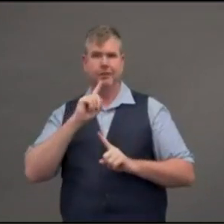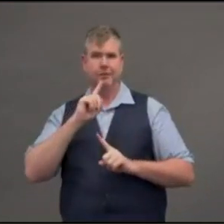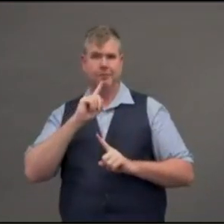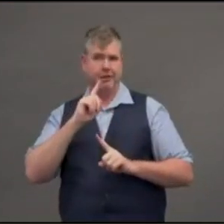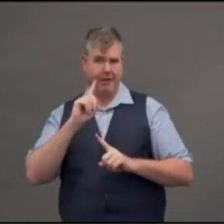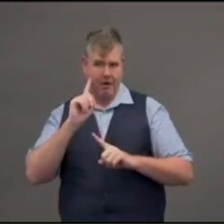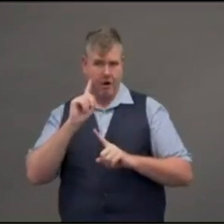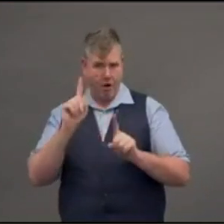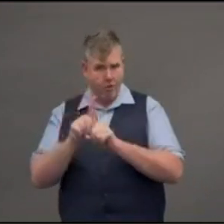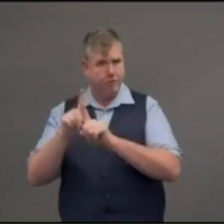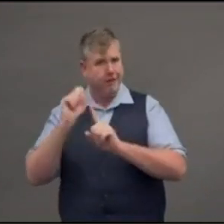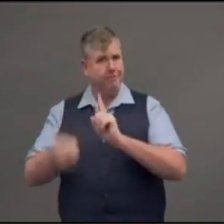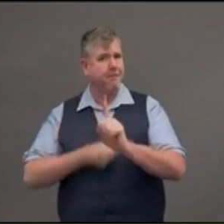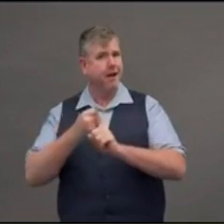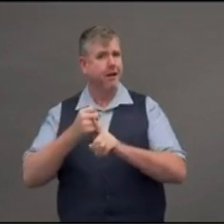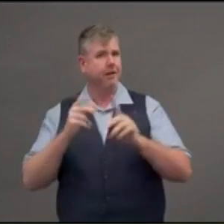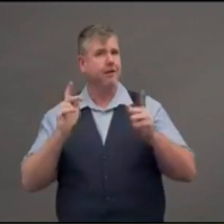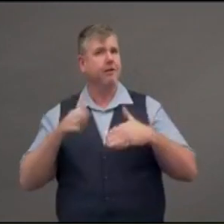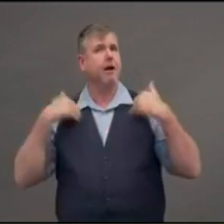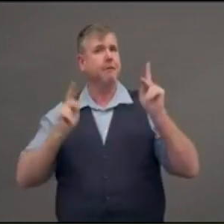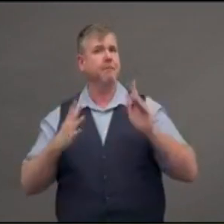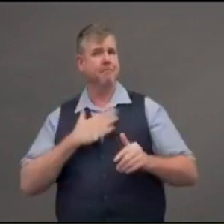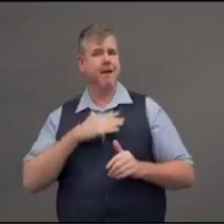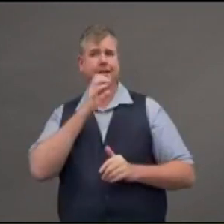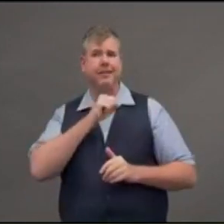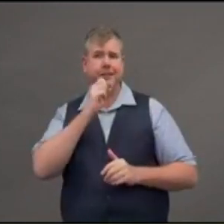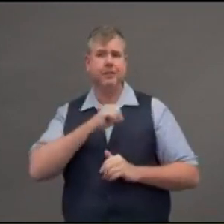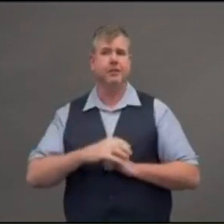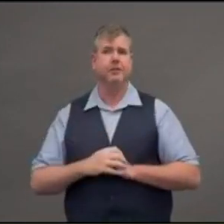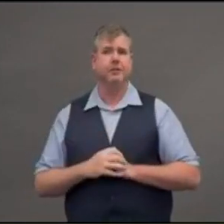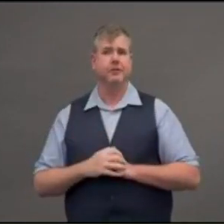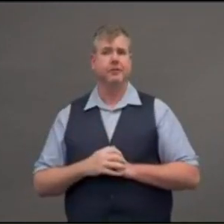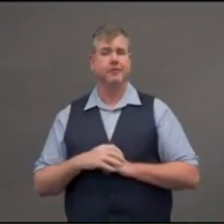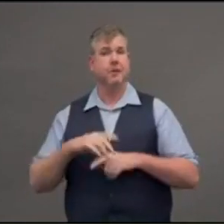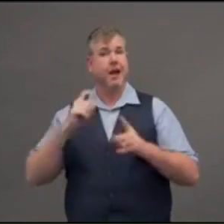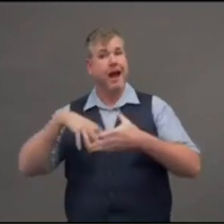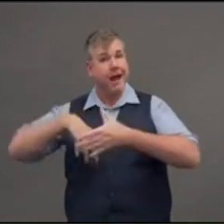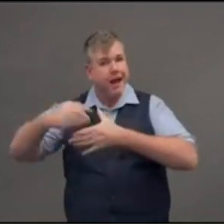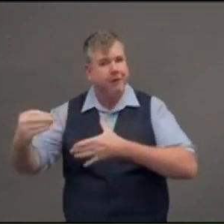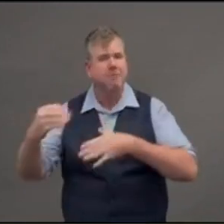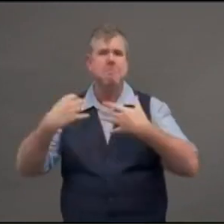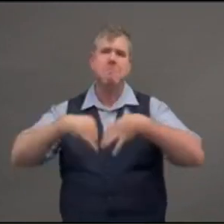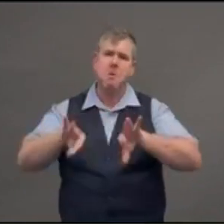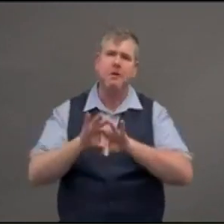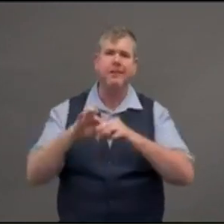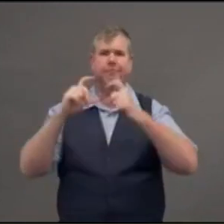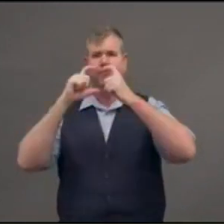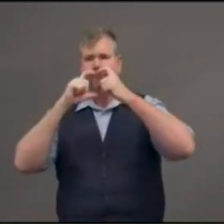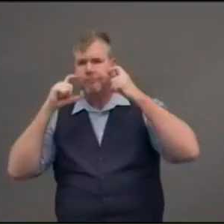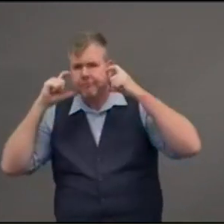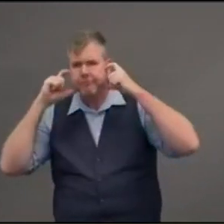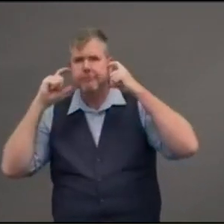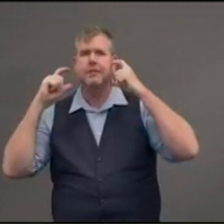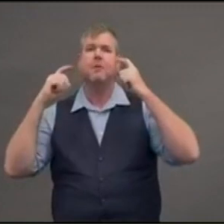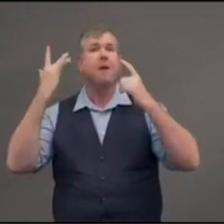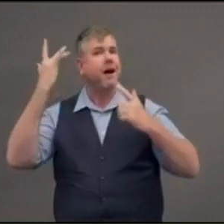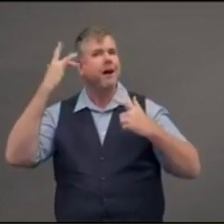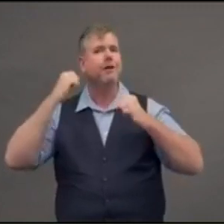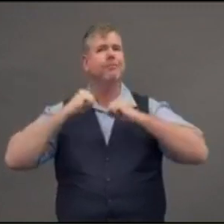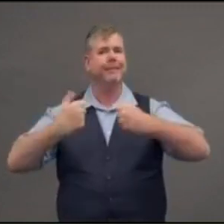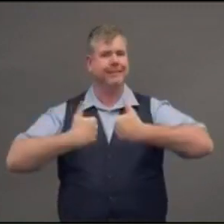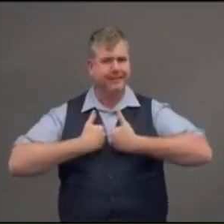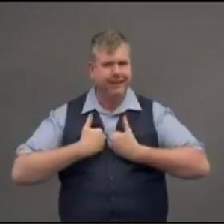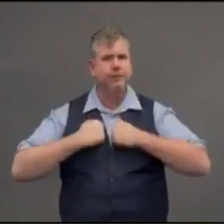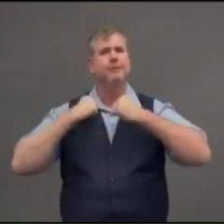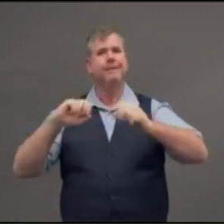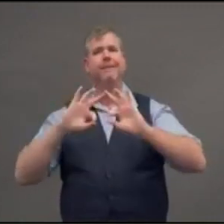make sure that you're wearing your mask. You're also protecting yourself and your loved ones or whomever you live with. So